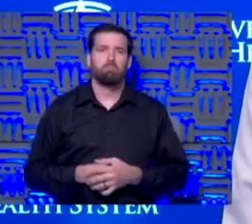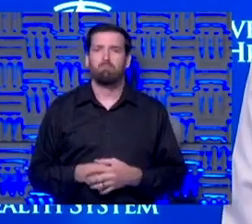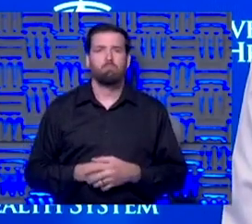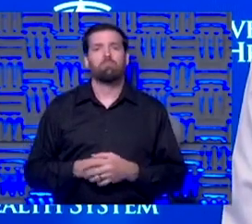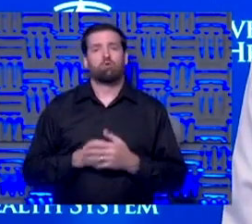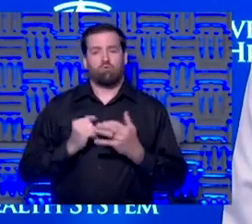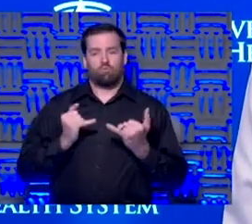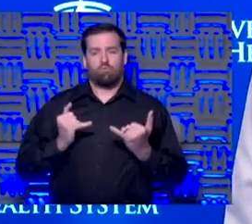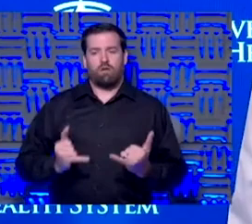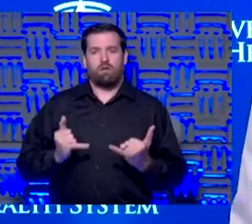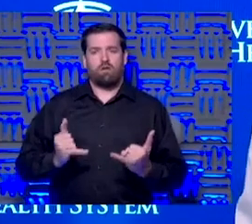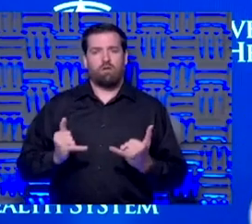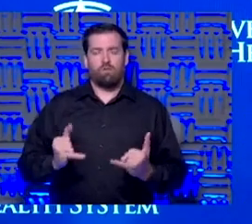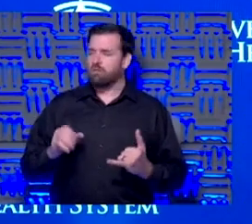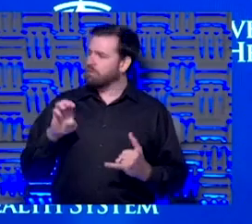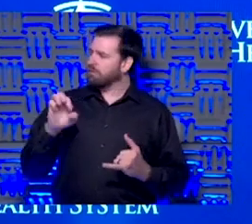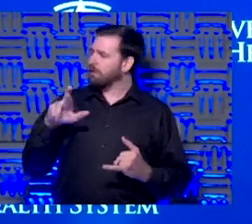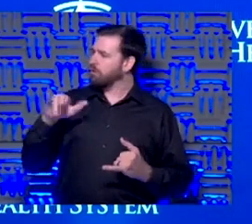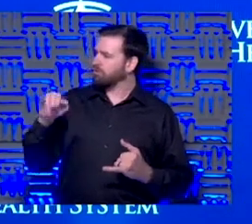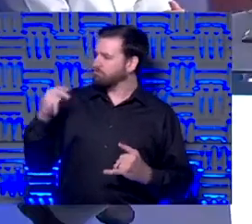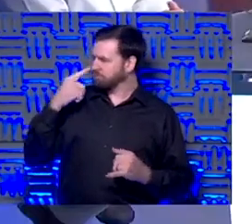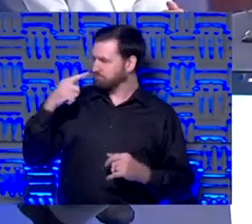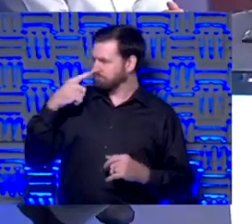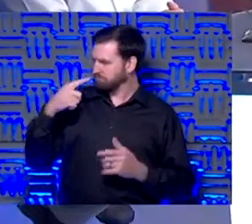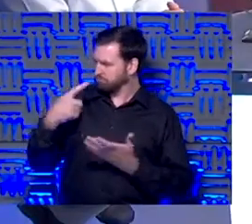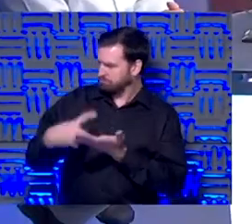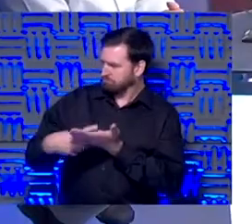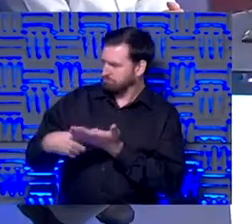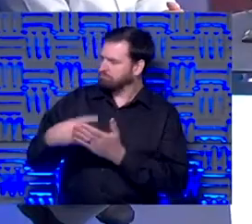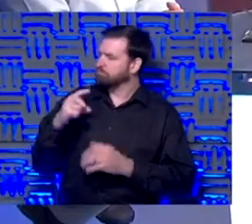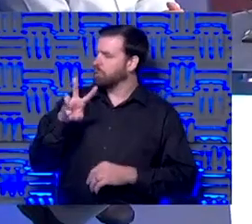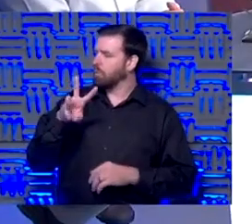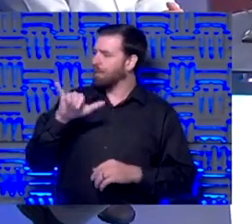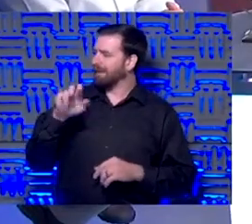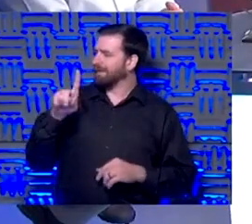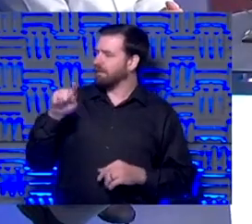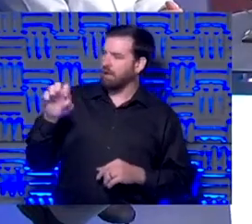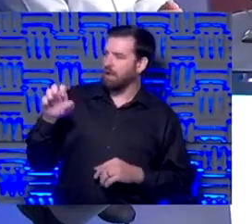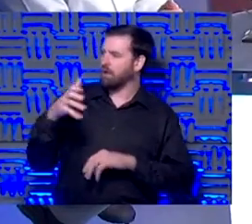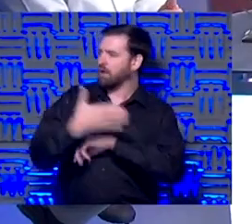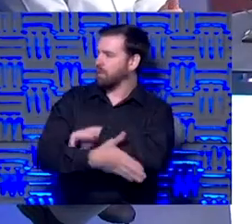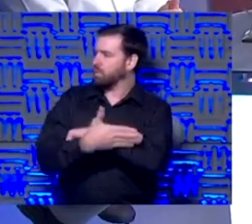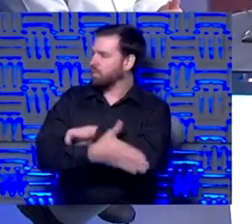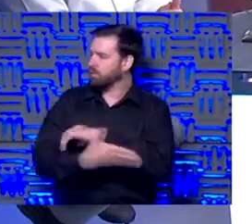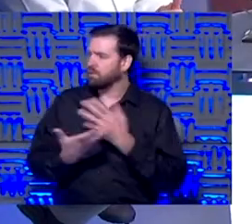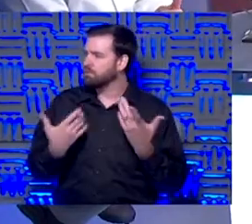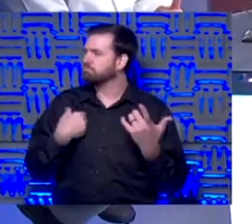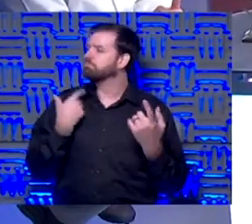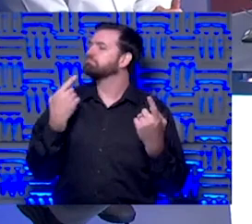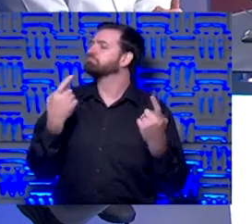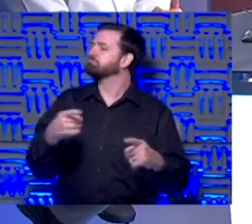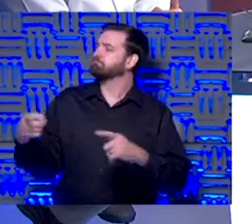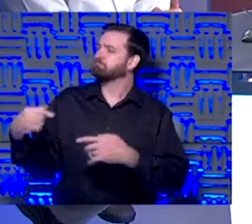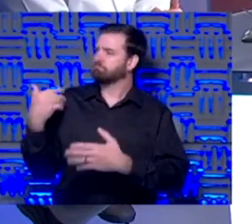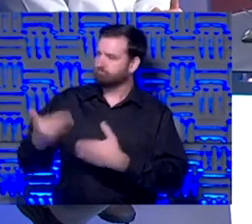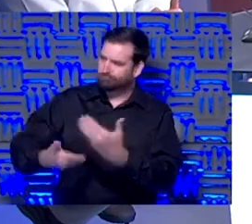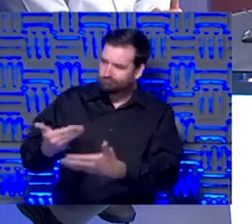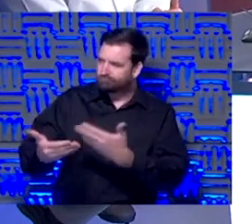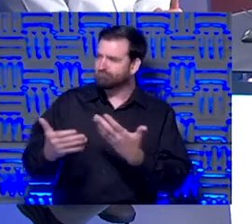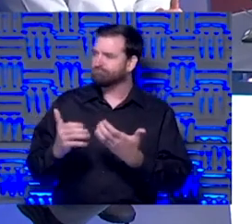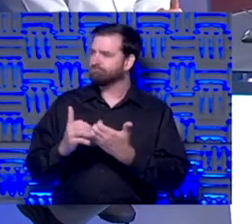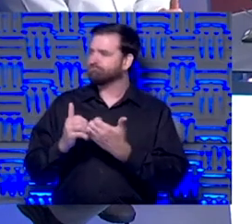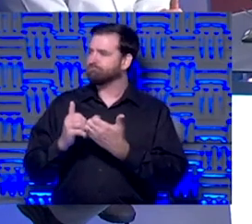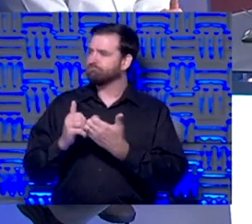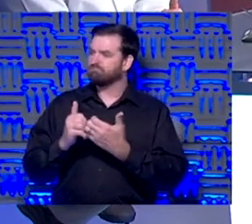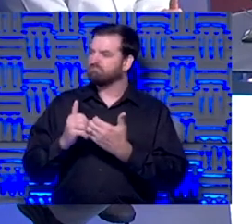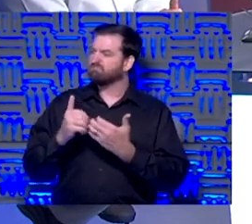do right now. So, Erin, talk to us a little bit about Wyandotte County and how things are going and how we're doing as